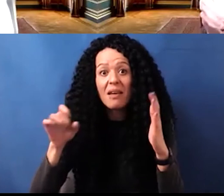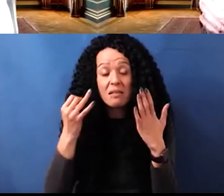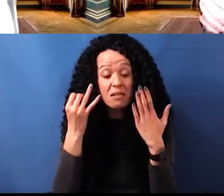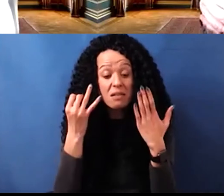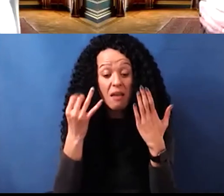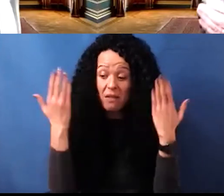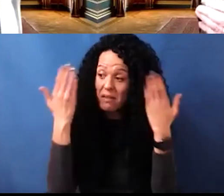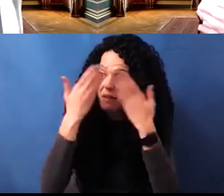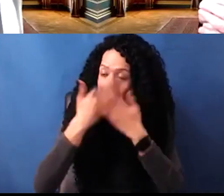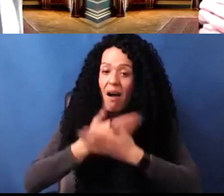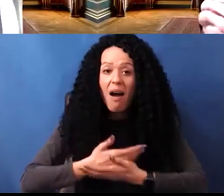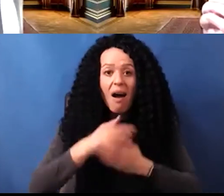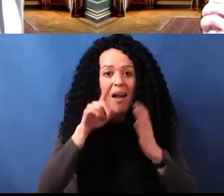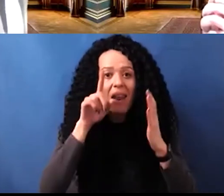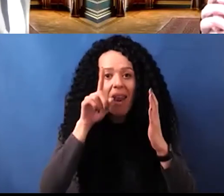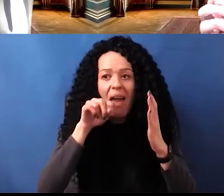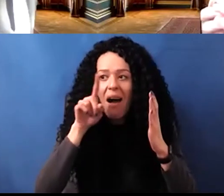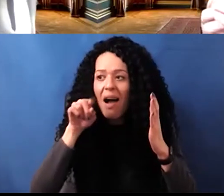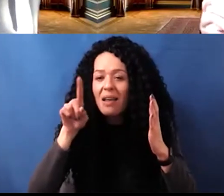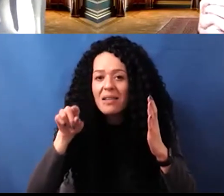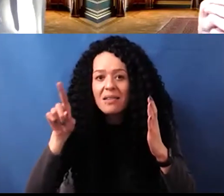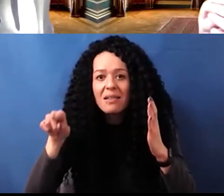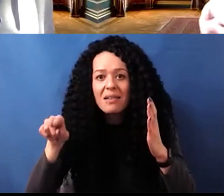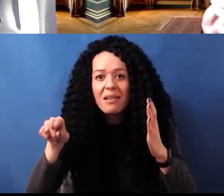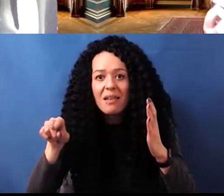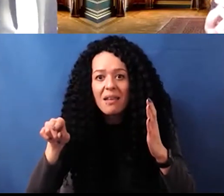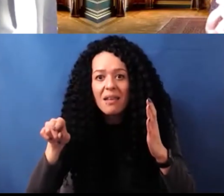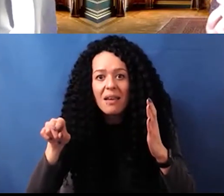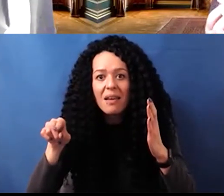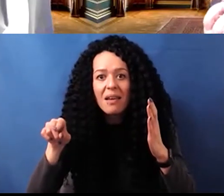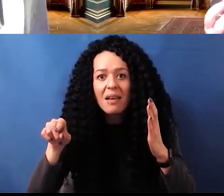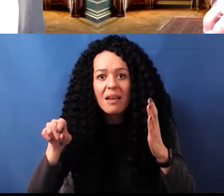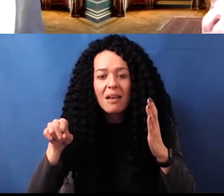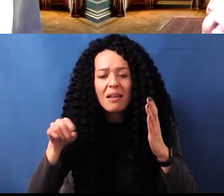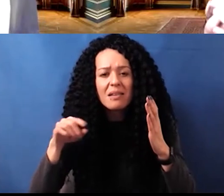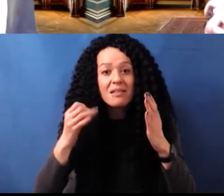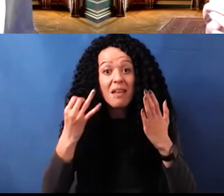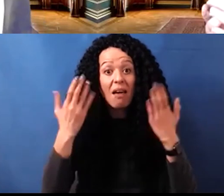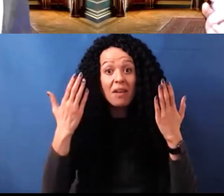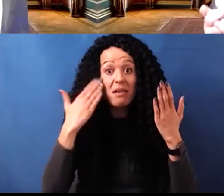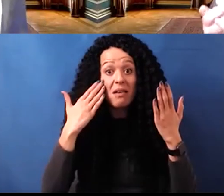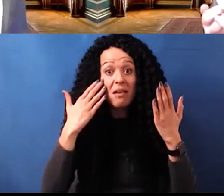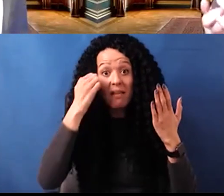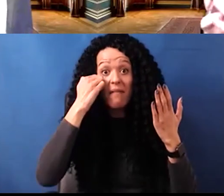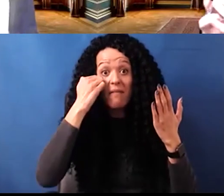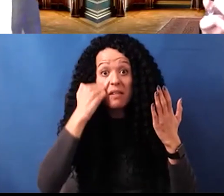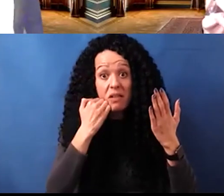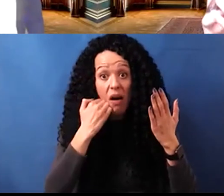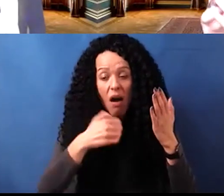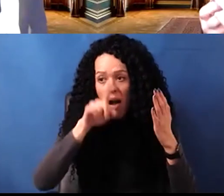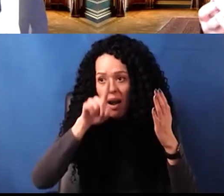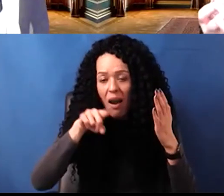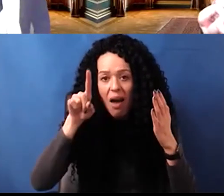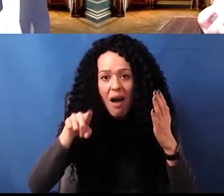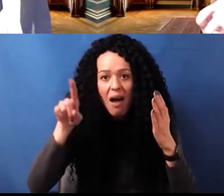Seven dark lines. Have proved that many of the substances of our globe. Seven